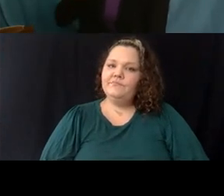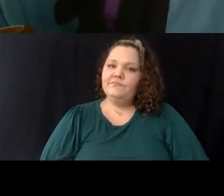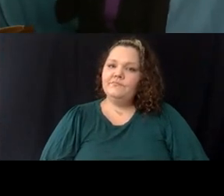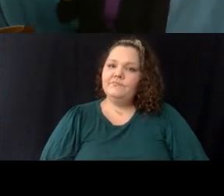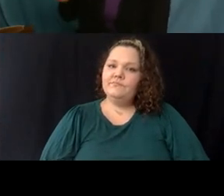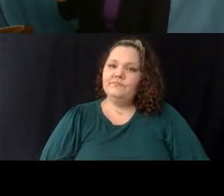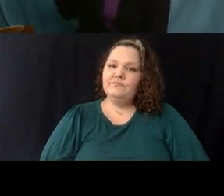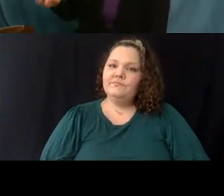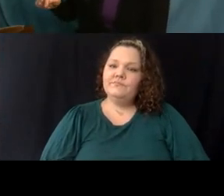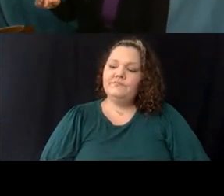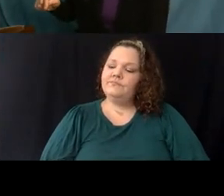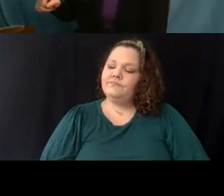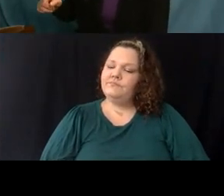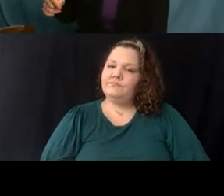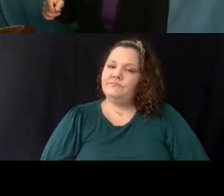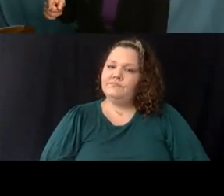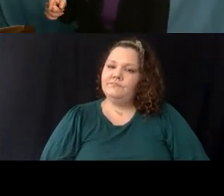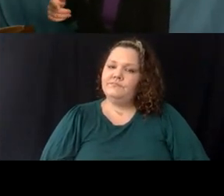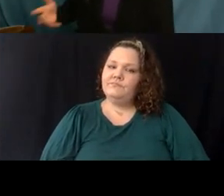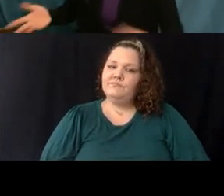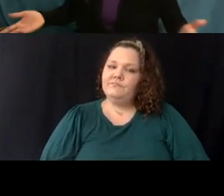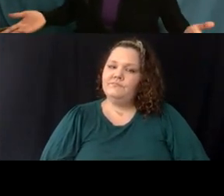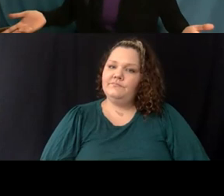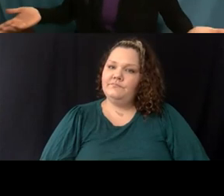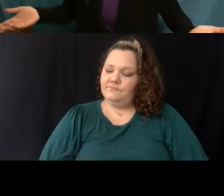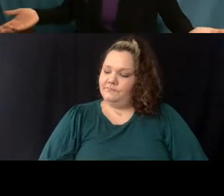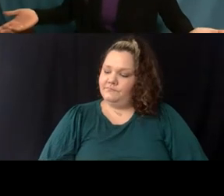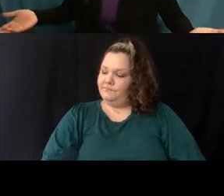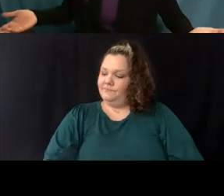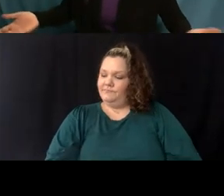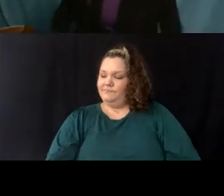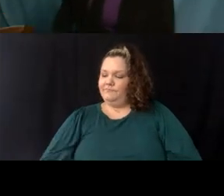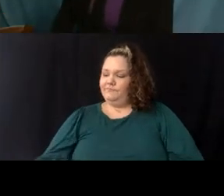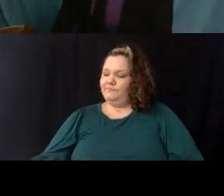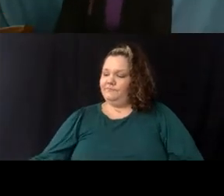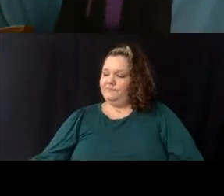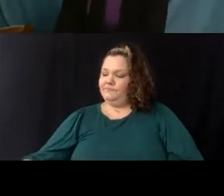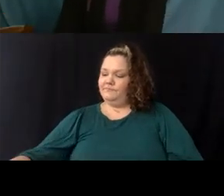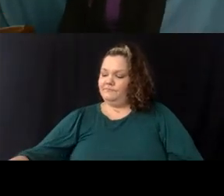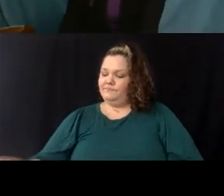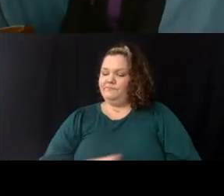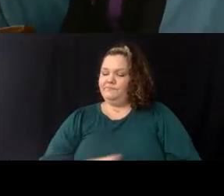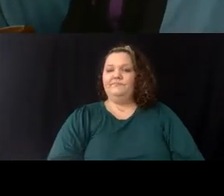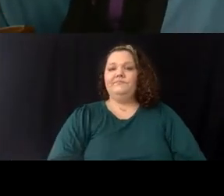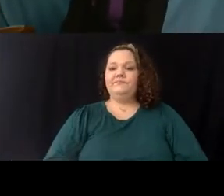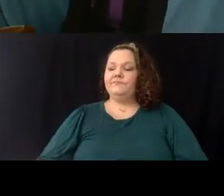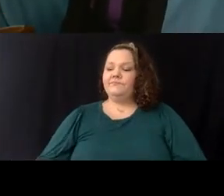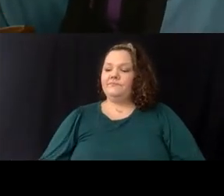their microphones are off is important, because as deaf people, we may not even know that they're on.